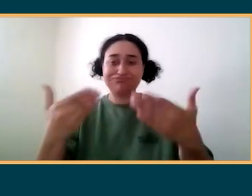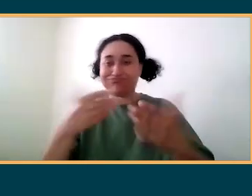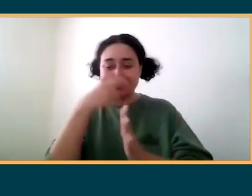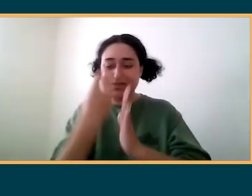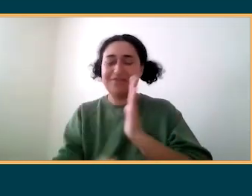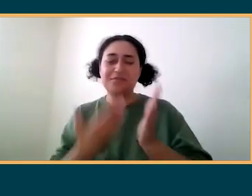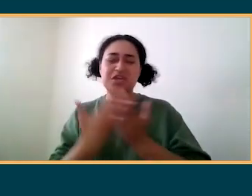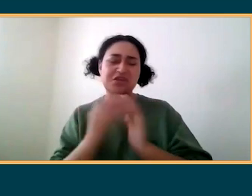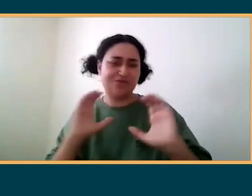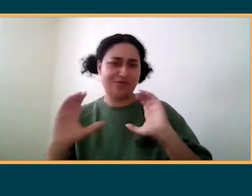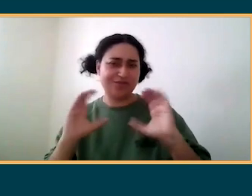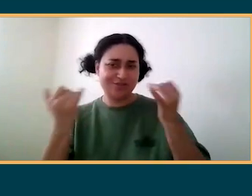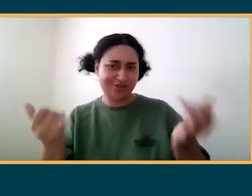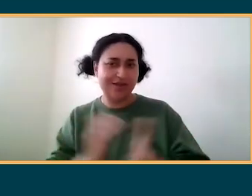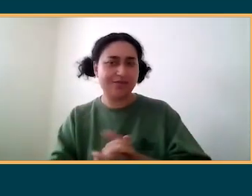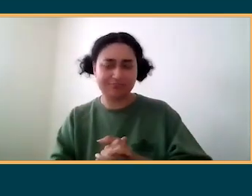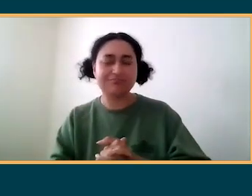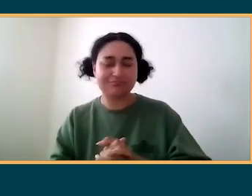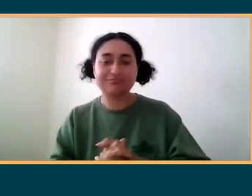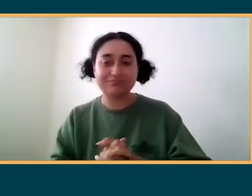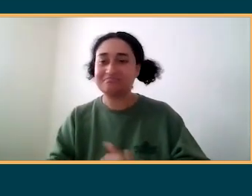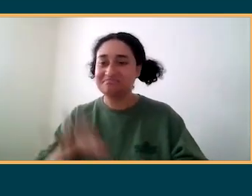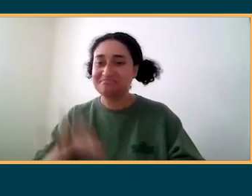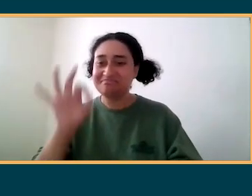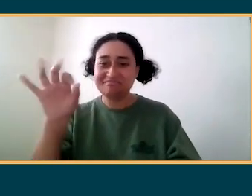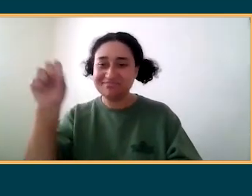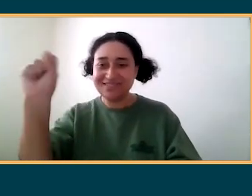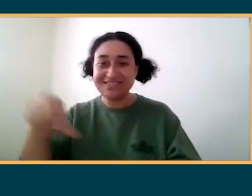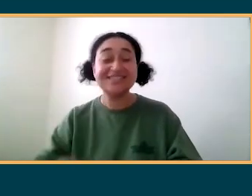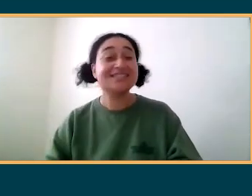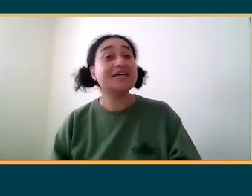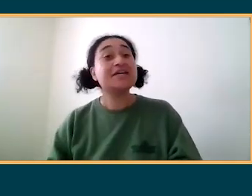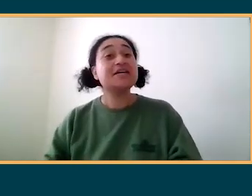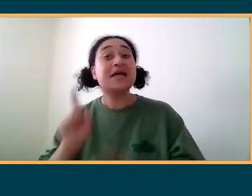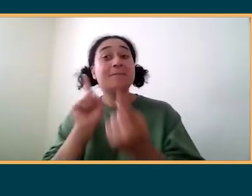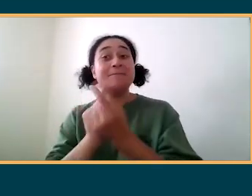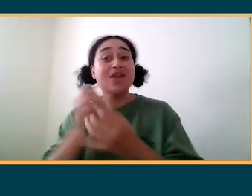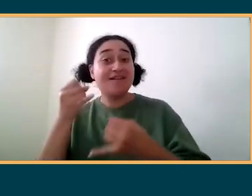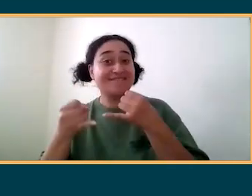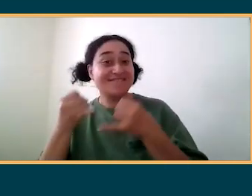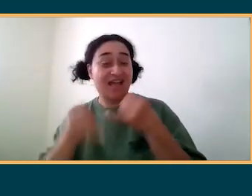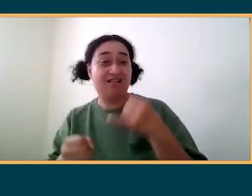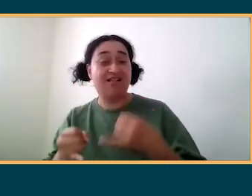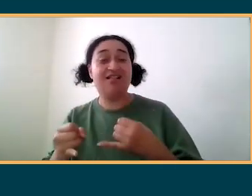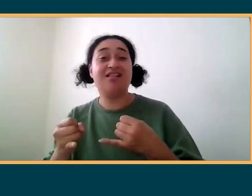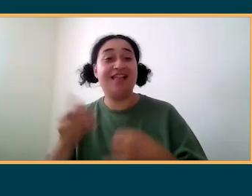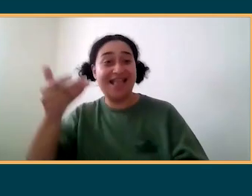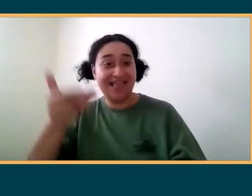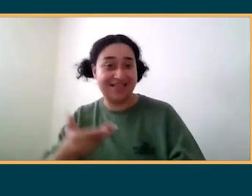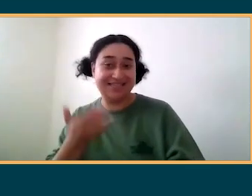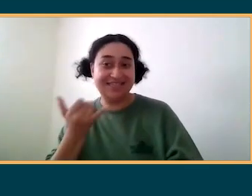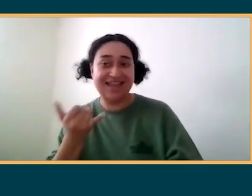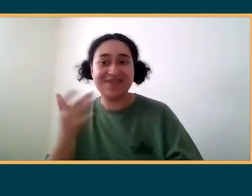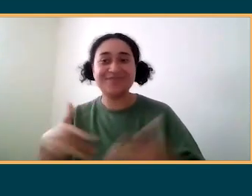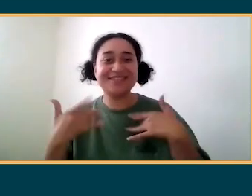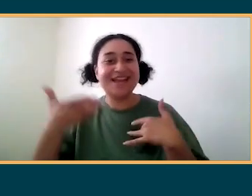good conversation today. Yes. Well, let's meet our final guest for today.